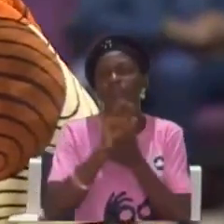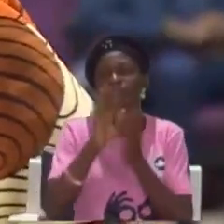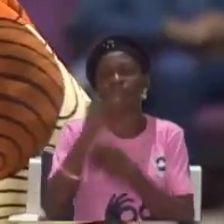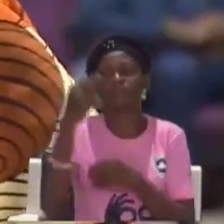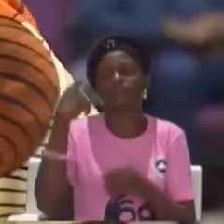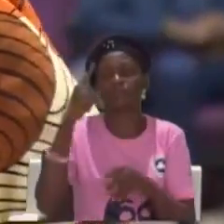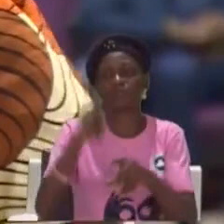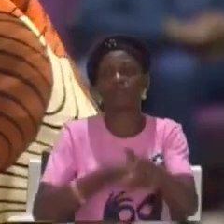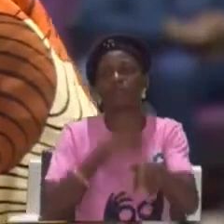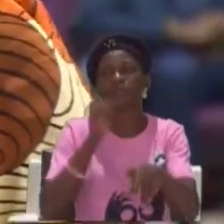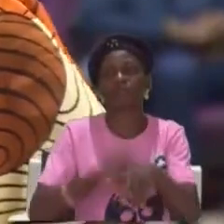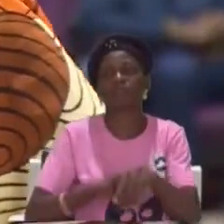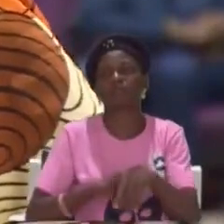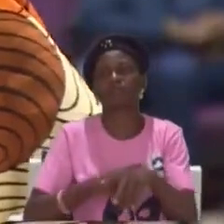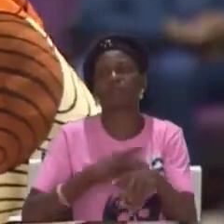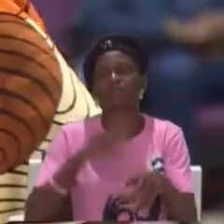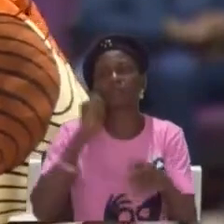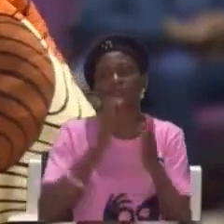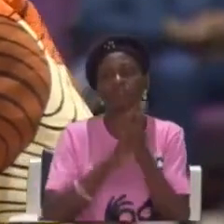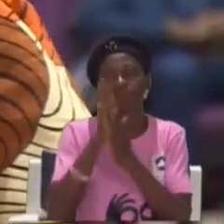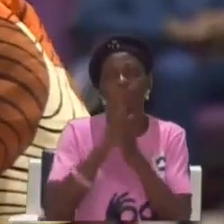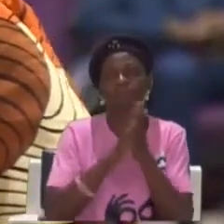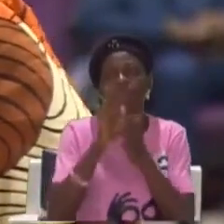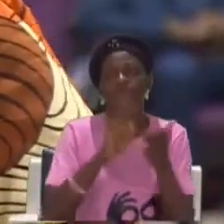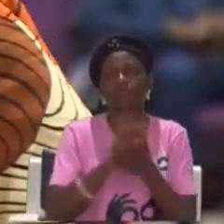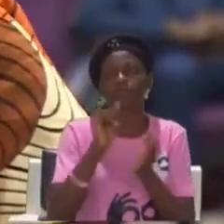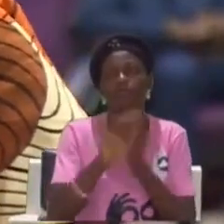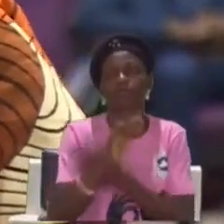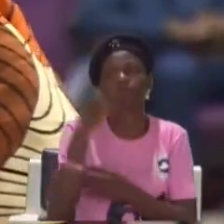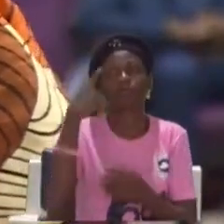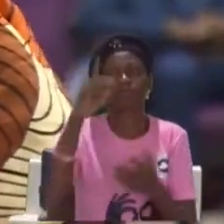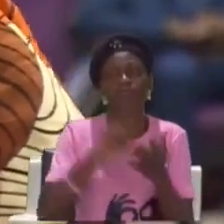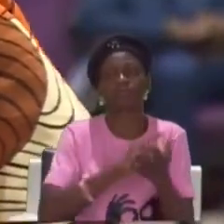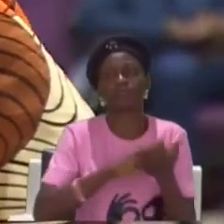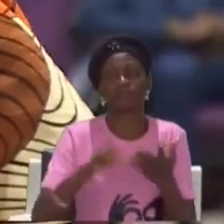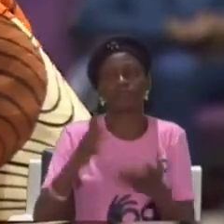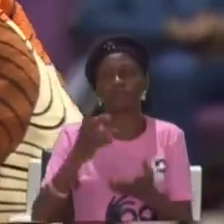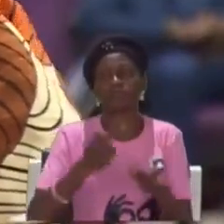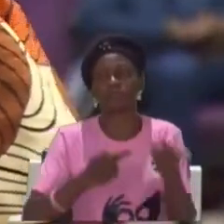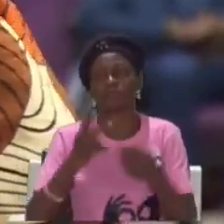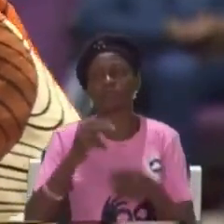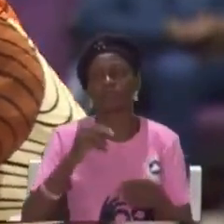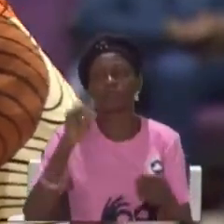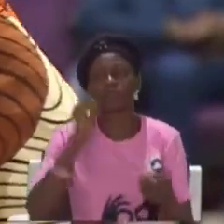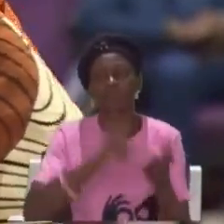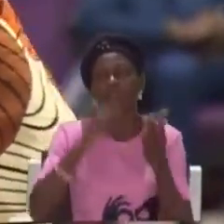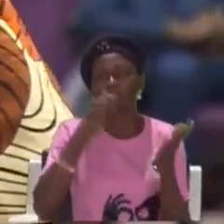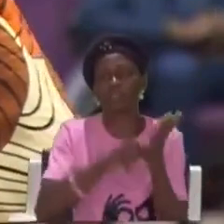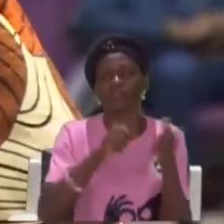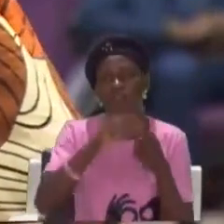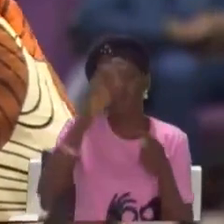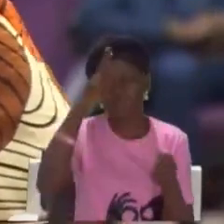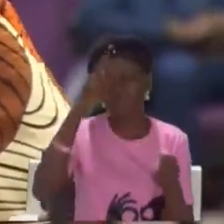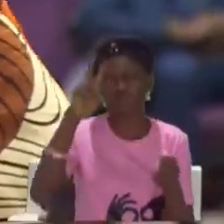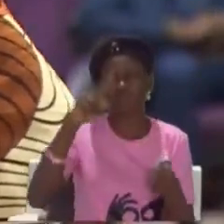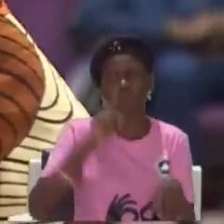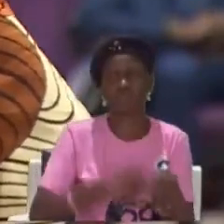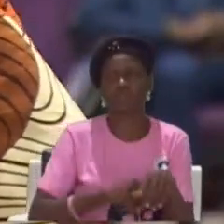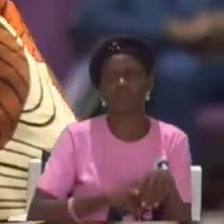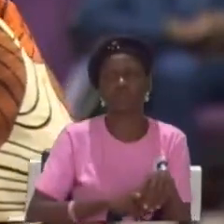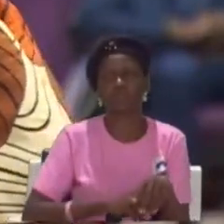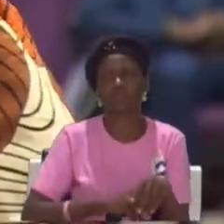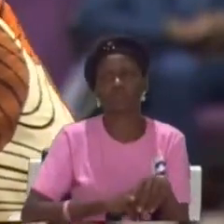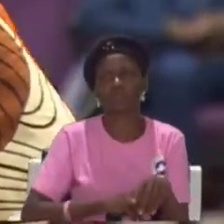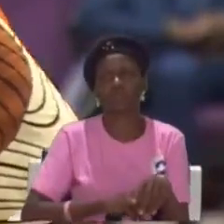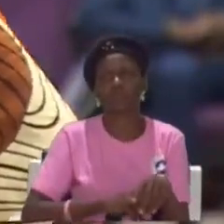long time. And I've been praying, trusting God for a divine intervention. I wrote a letter to Daddy twice. He replied me